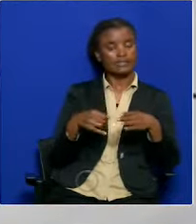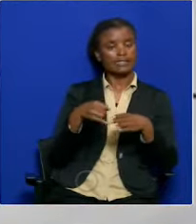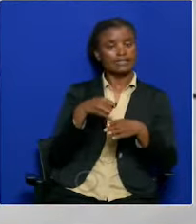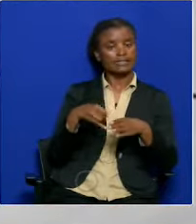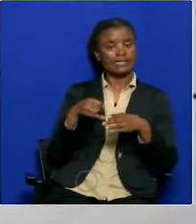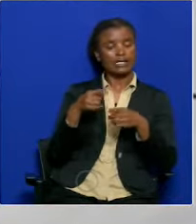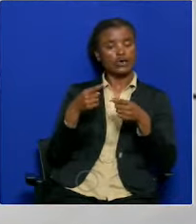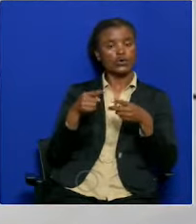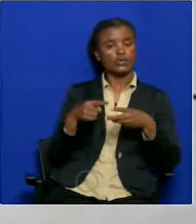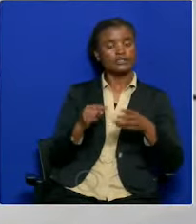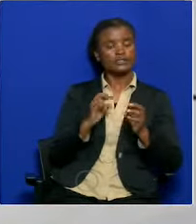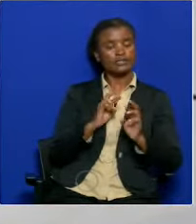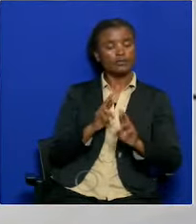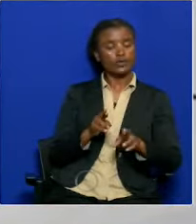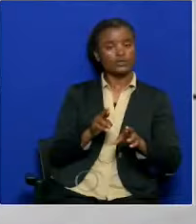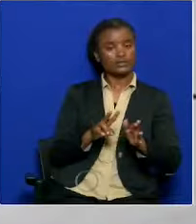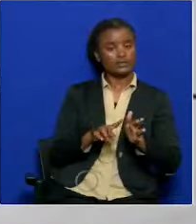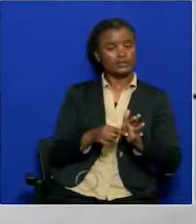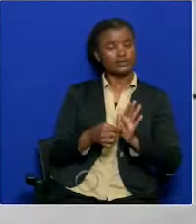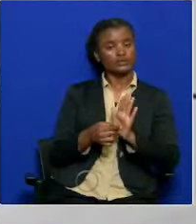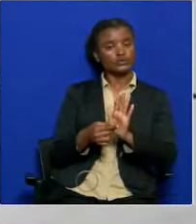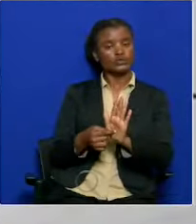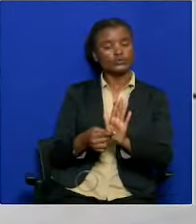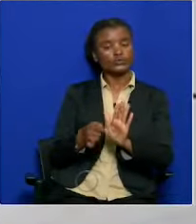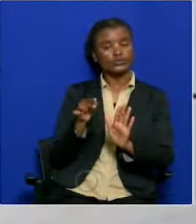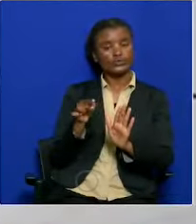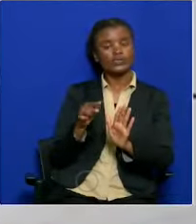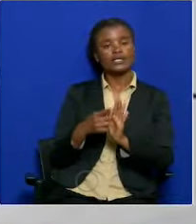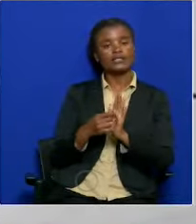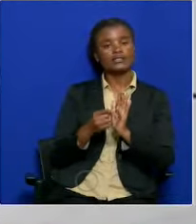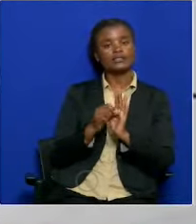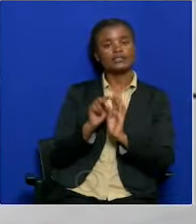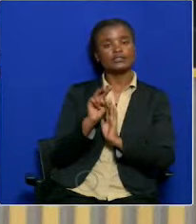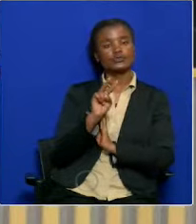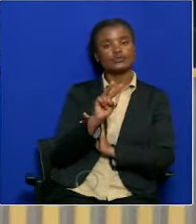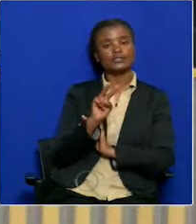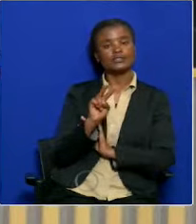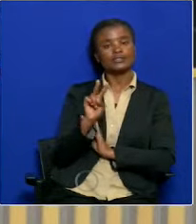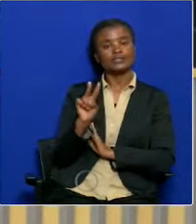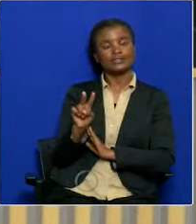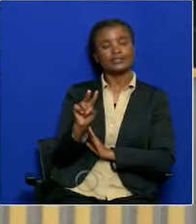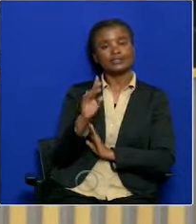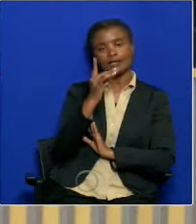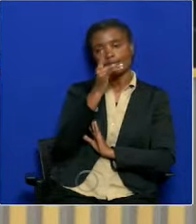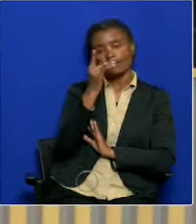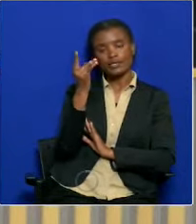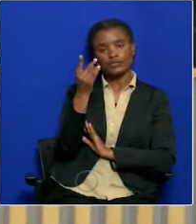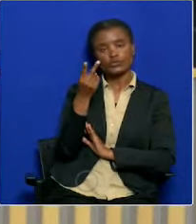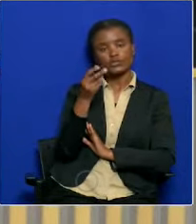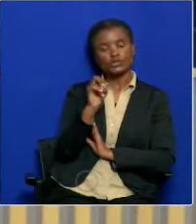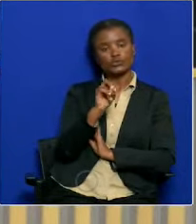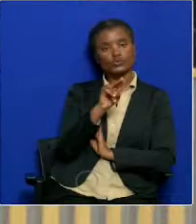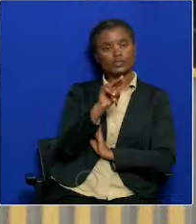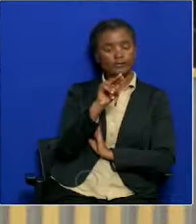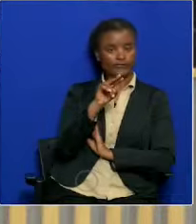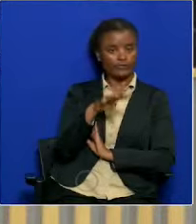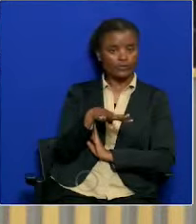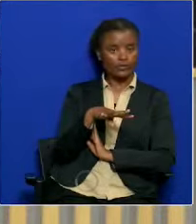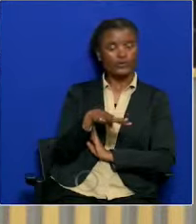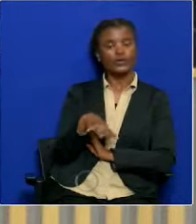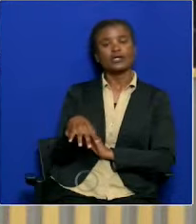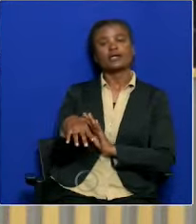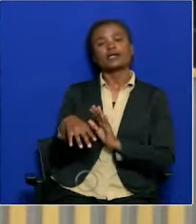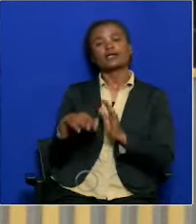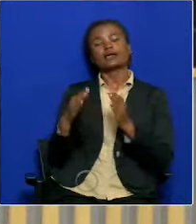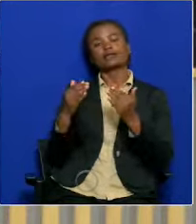it's the 22nd of March 2025. Yes, The following day is the 23rd of March 2025